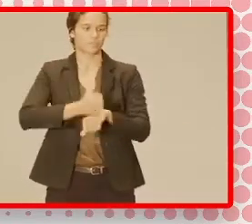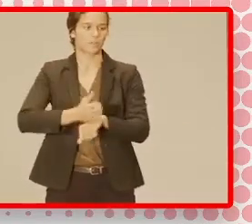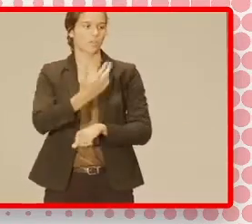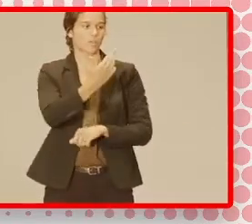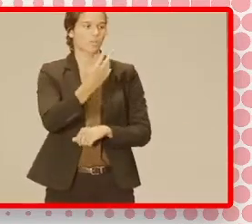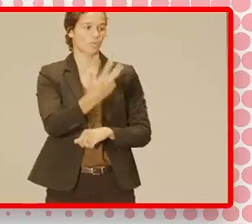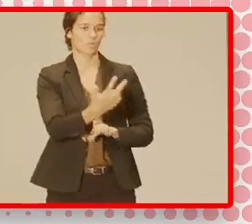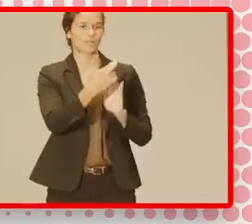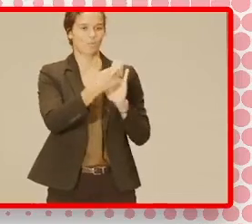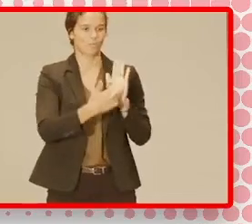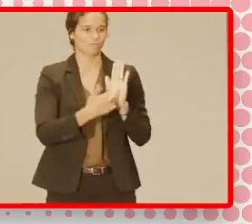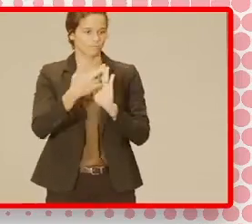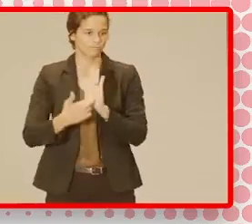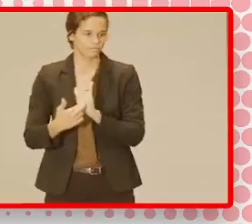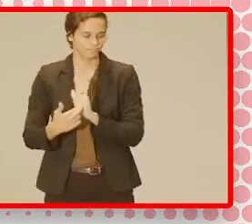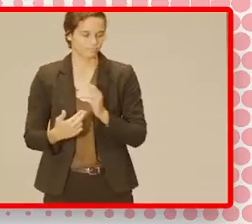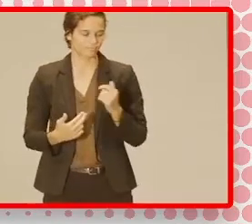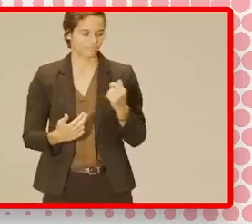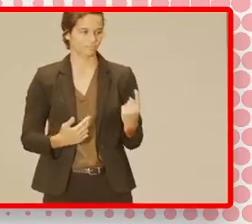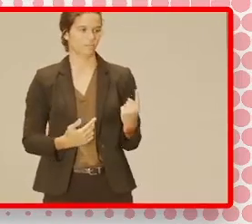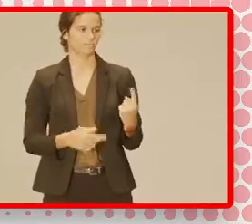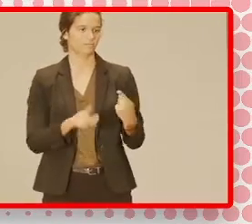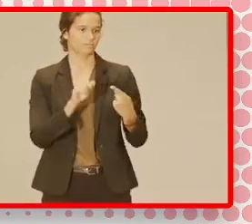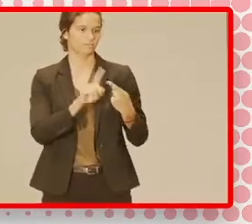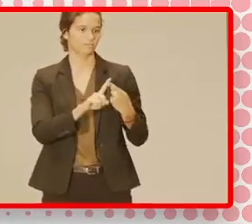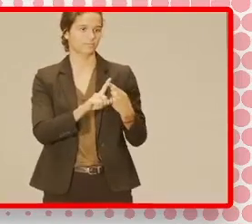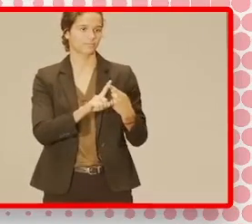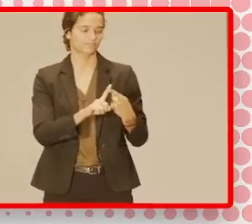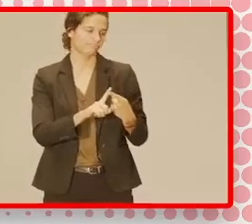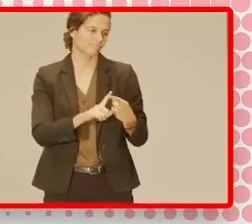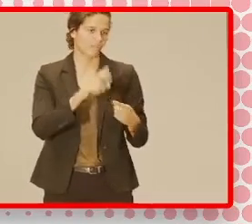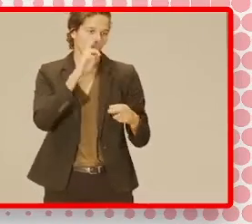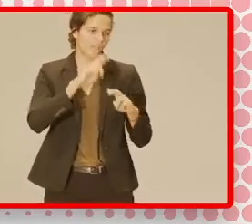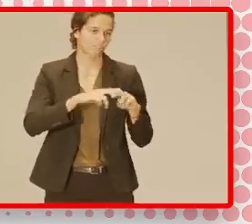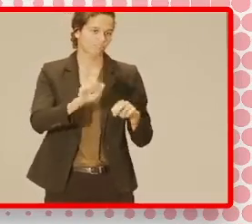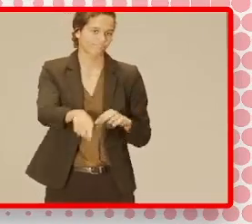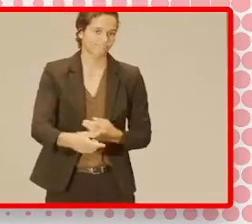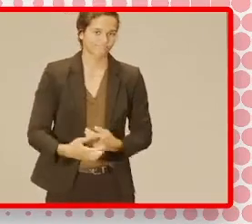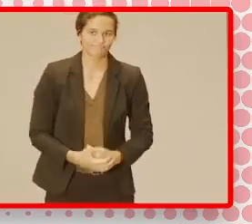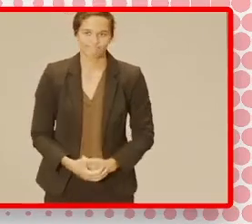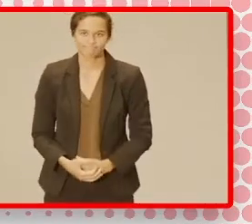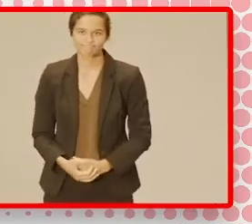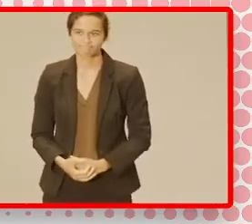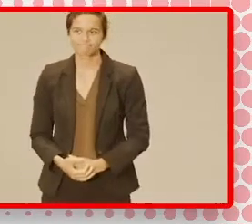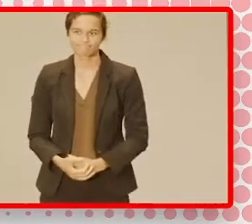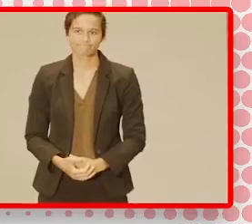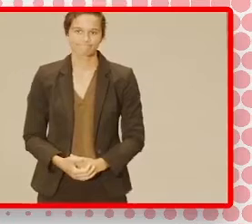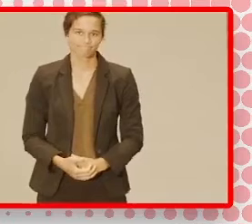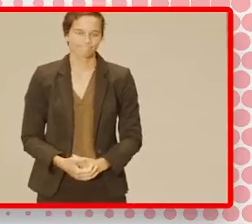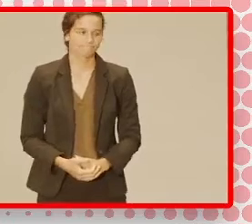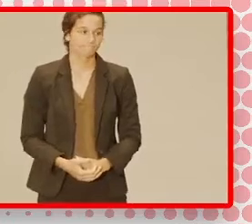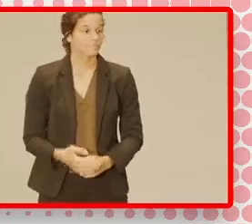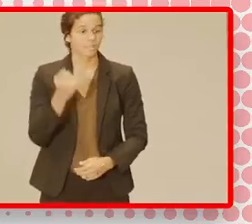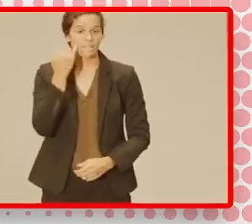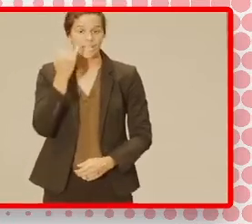rules religiously. Rule number 1 is make it fun. We know that people aren't going to do things